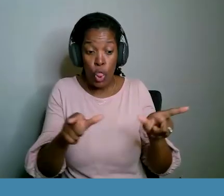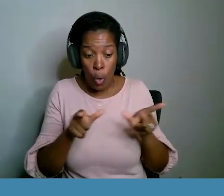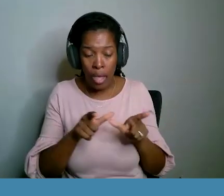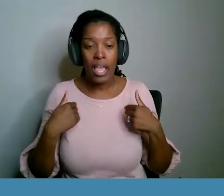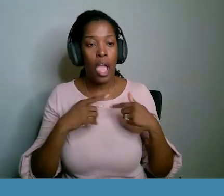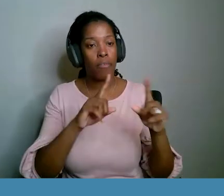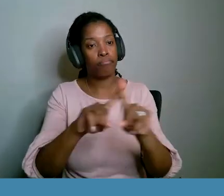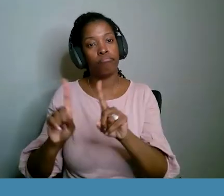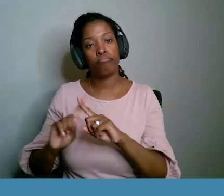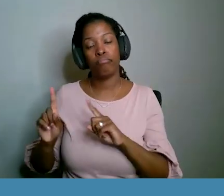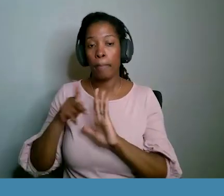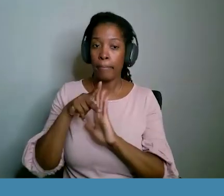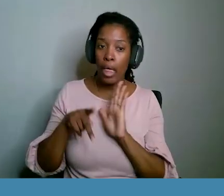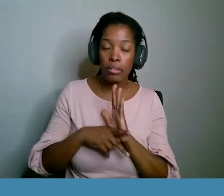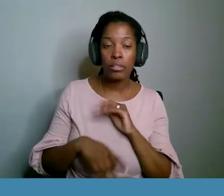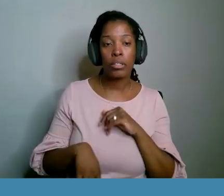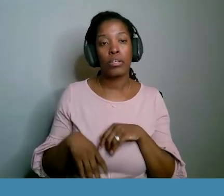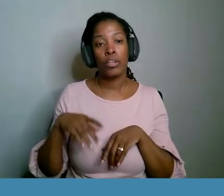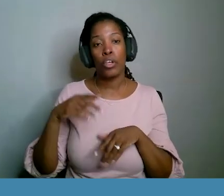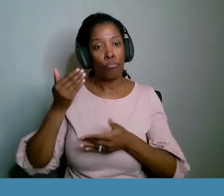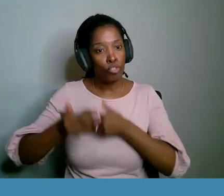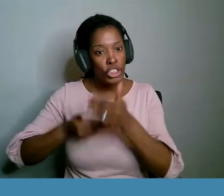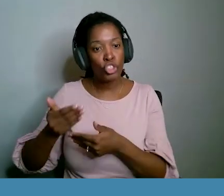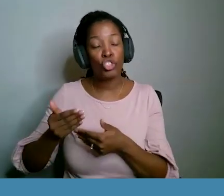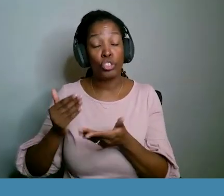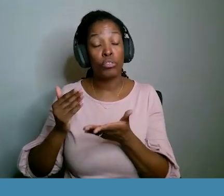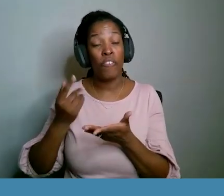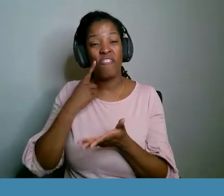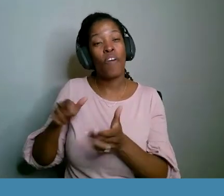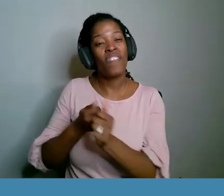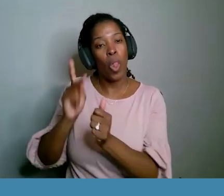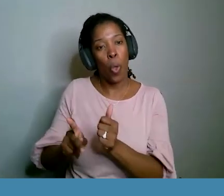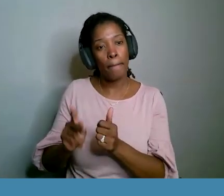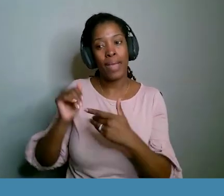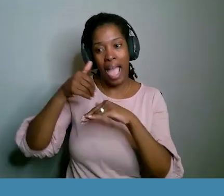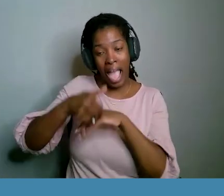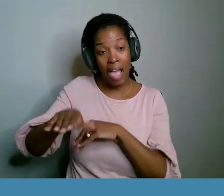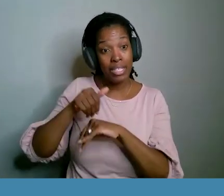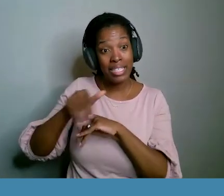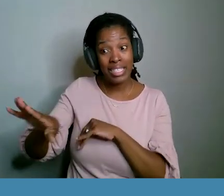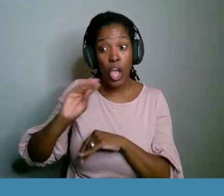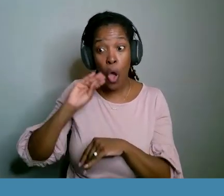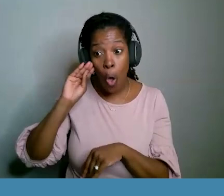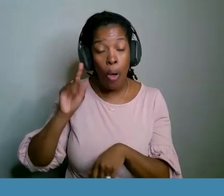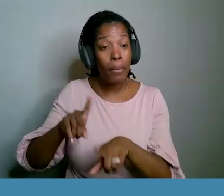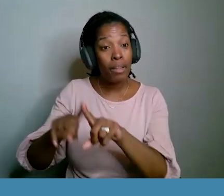where they follow up with individuals once they're discharged from different facilities.